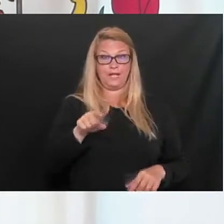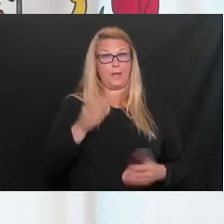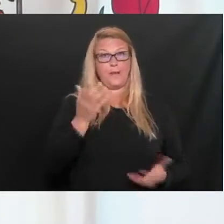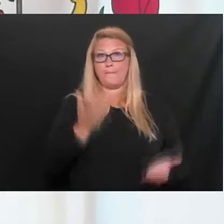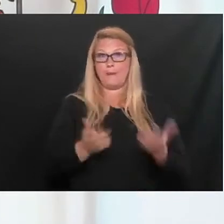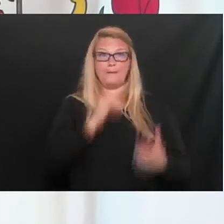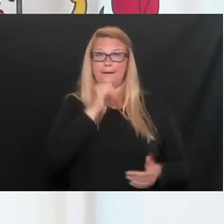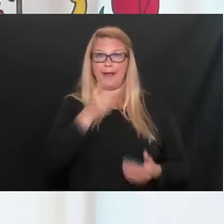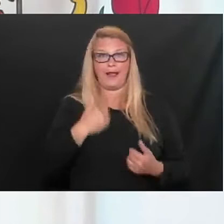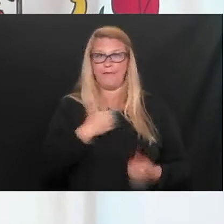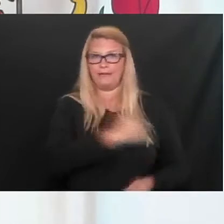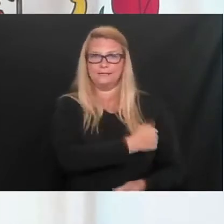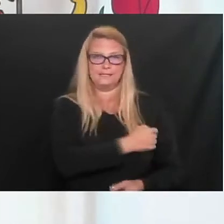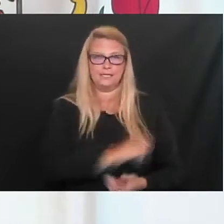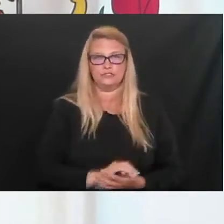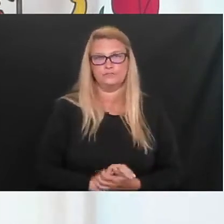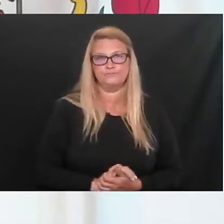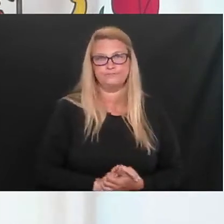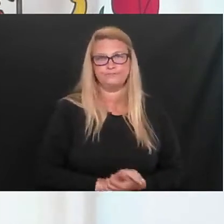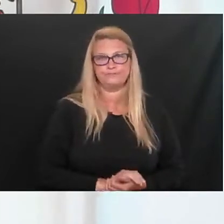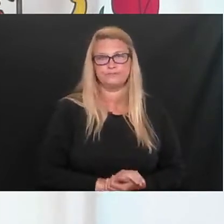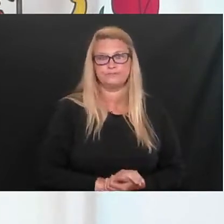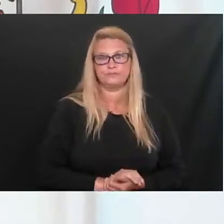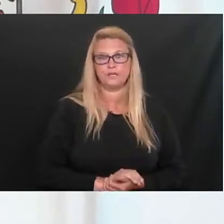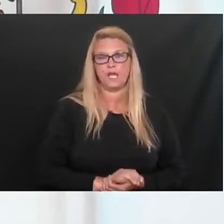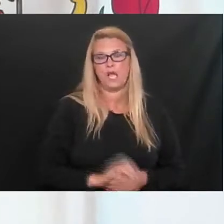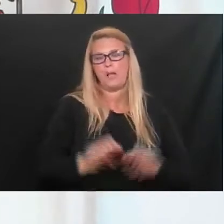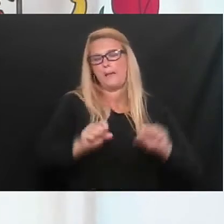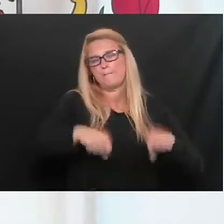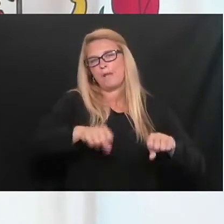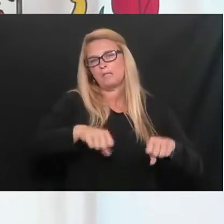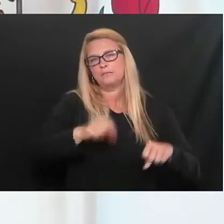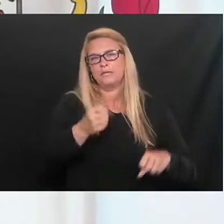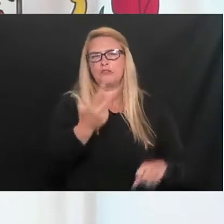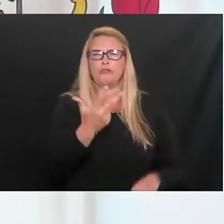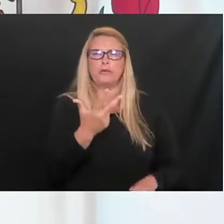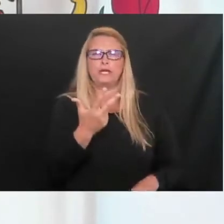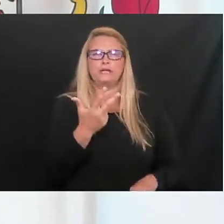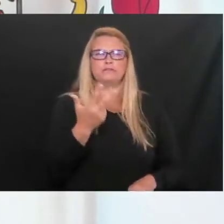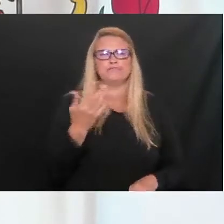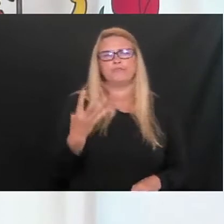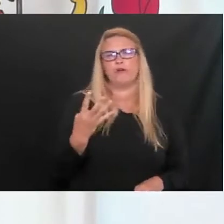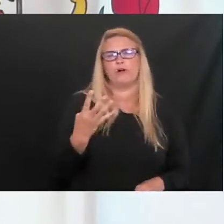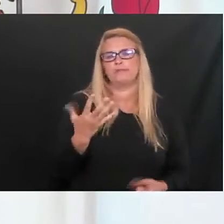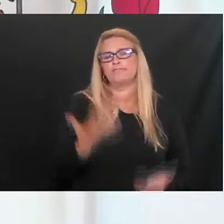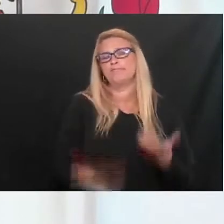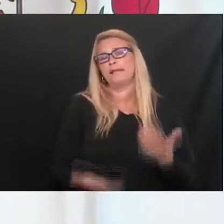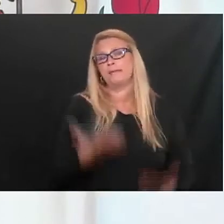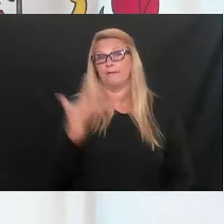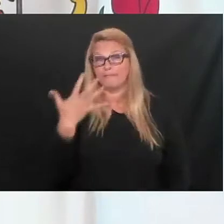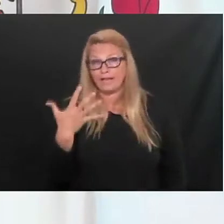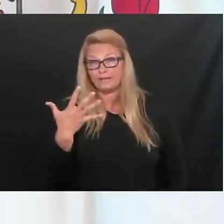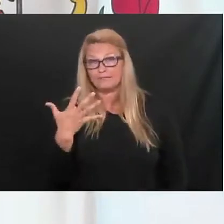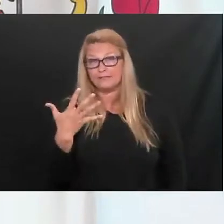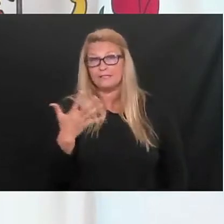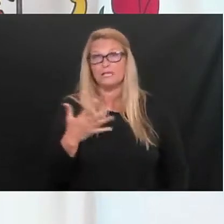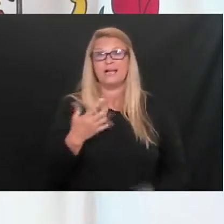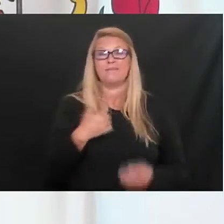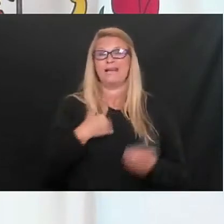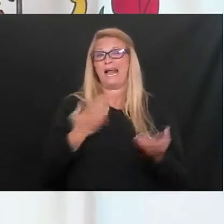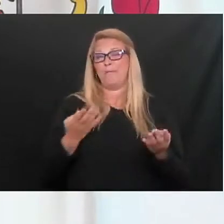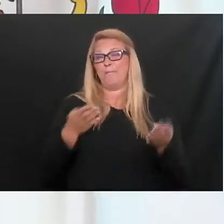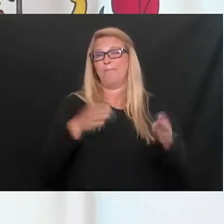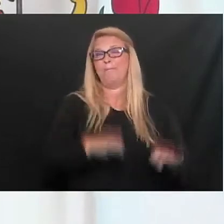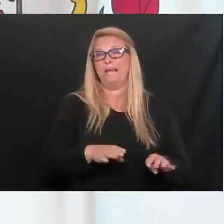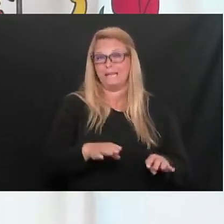vaccinated. Now it could be that there's 3 or 4, 5, but I'm willing to bet